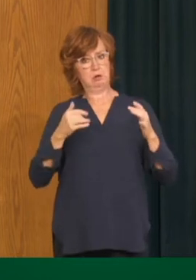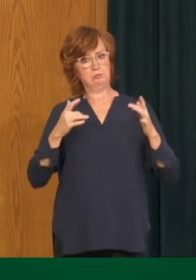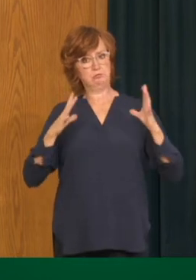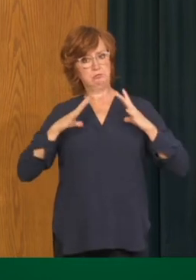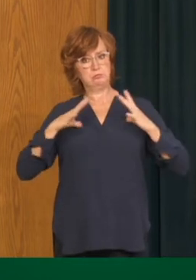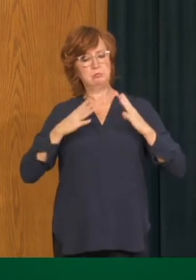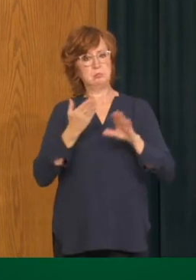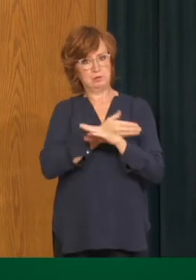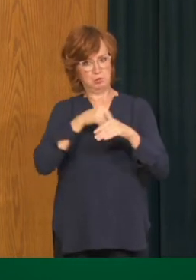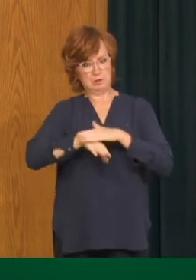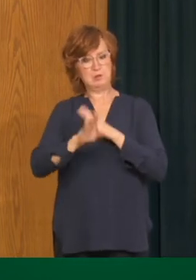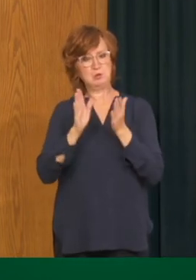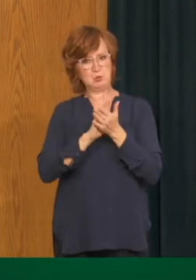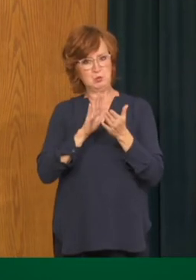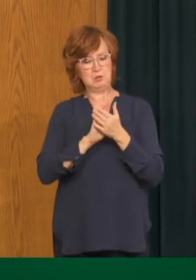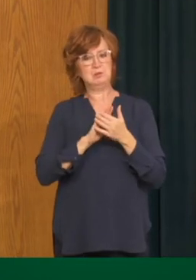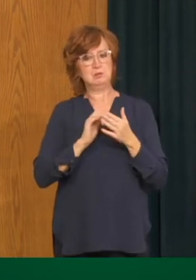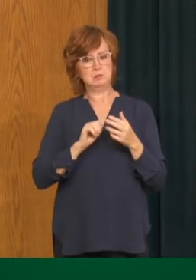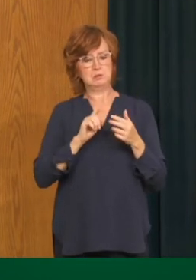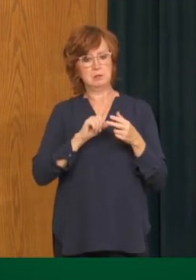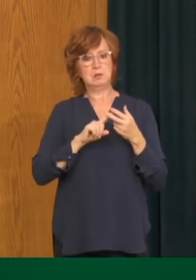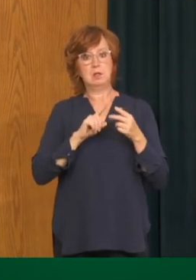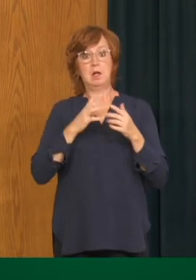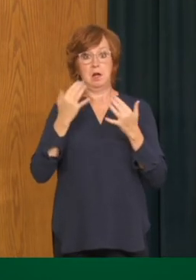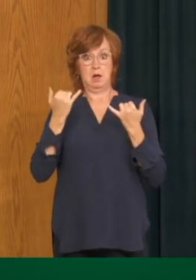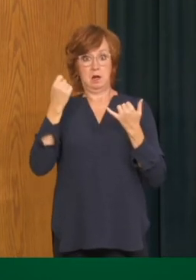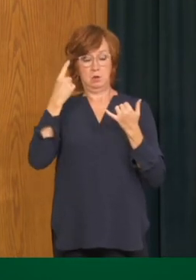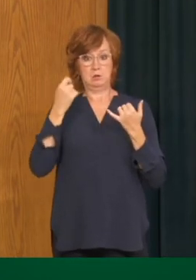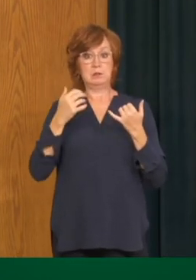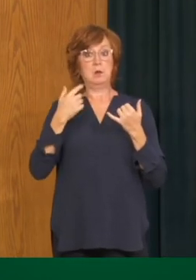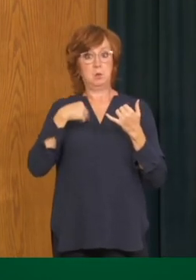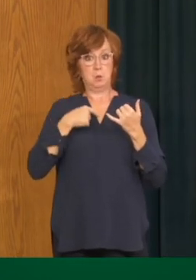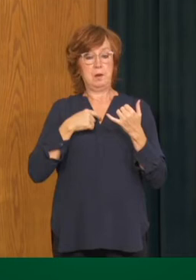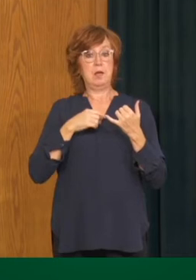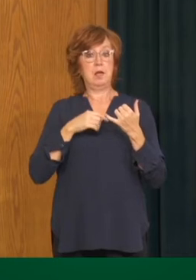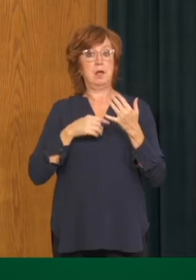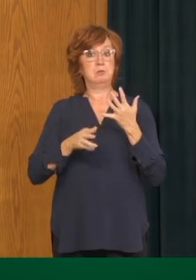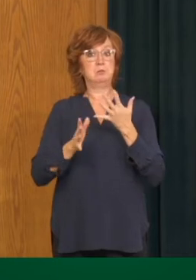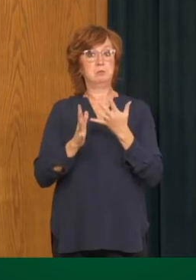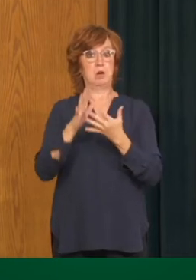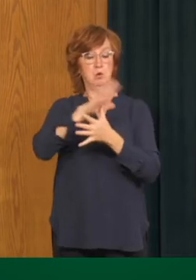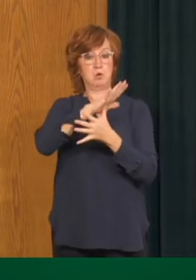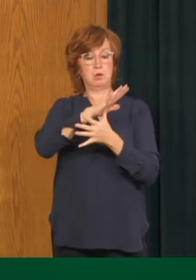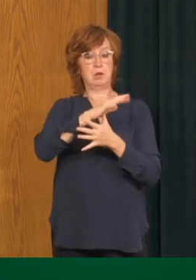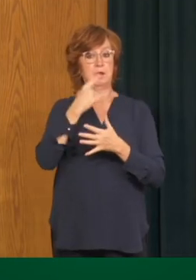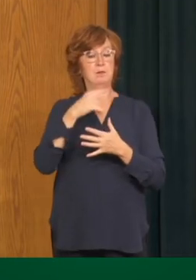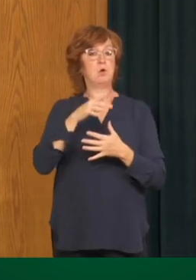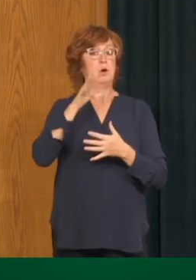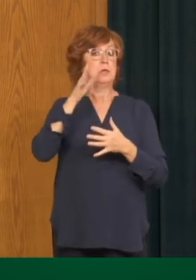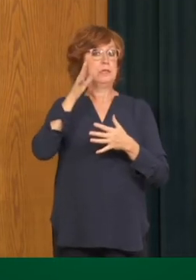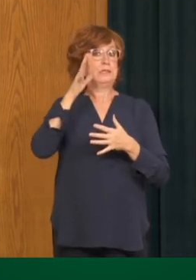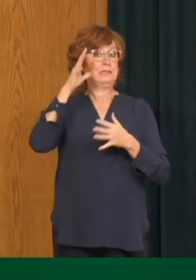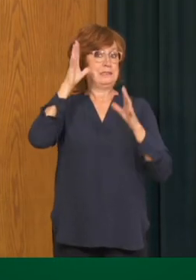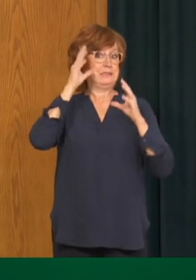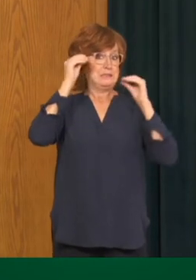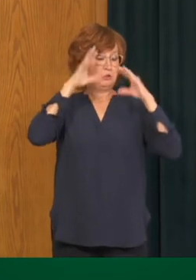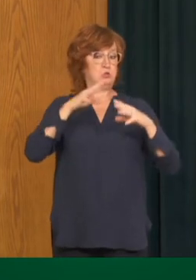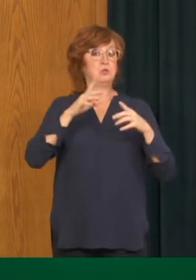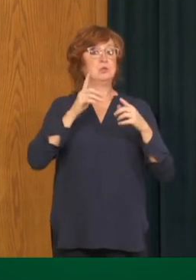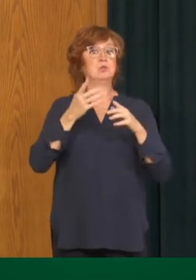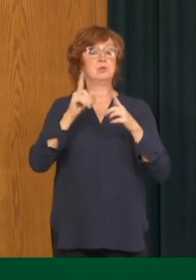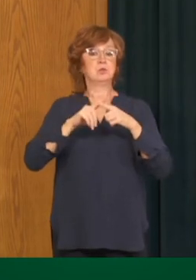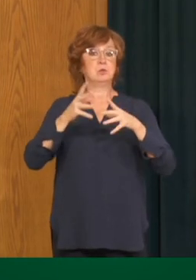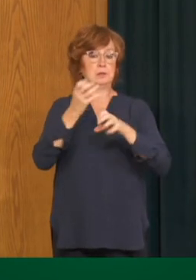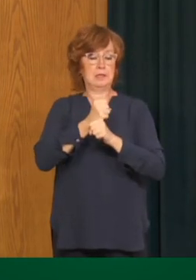will be established for teachers as well as staff working in our school system. And I believe Dr. Shahab will have a little bit more to say about testing in a